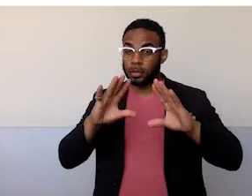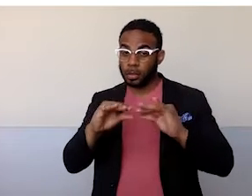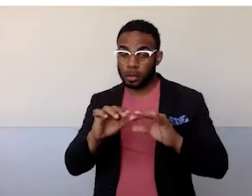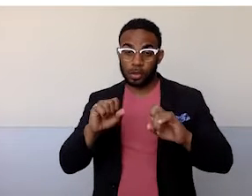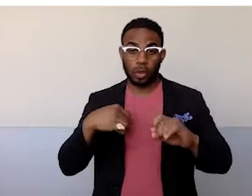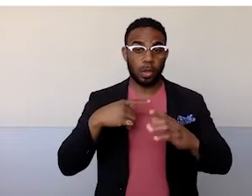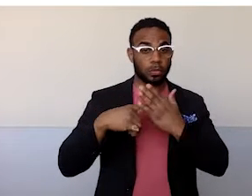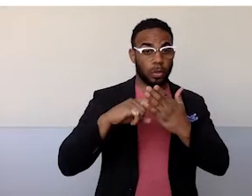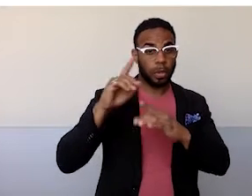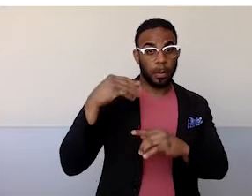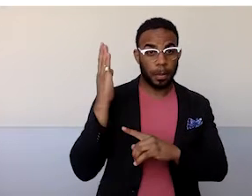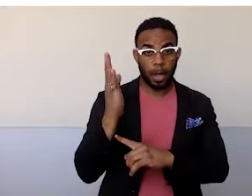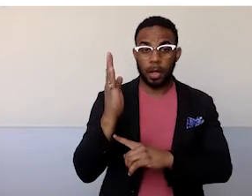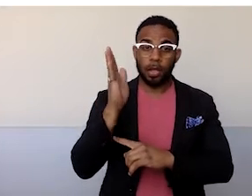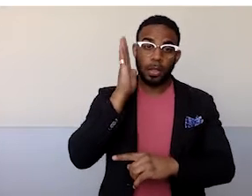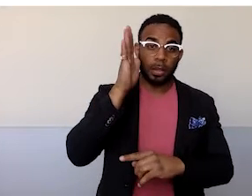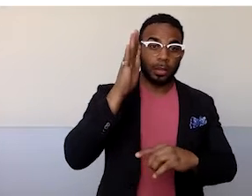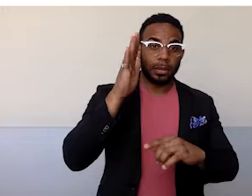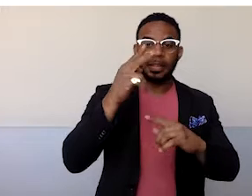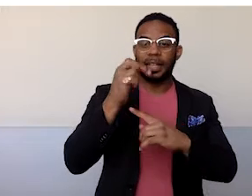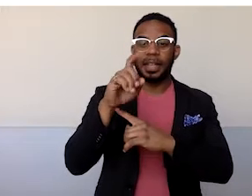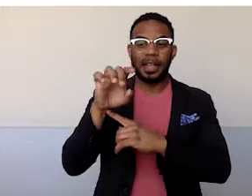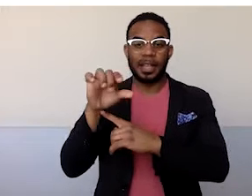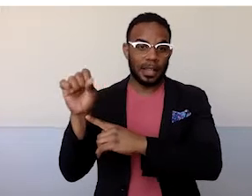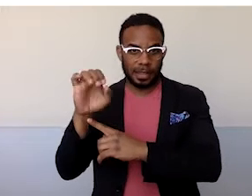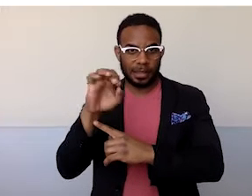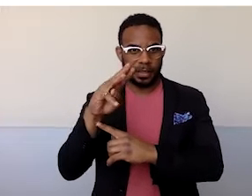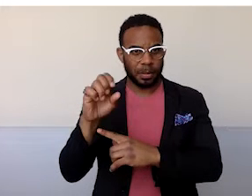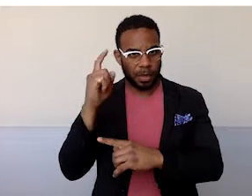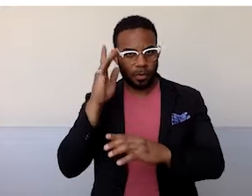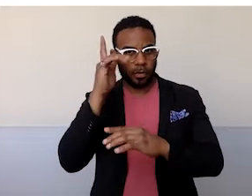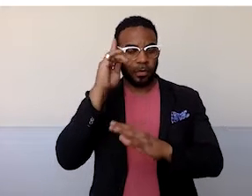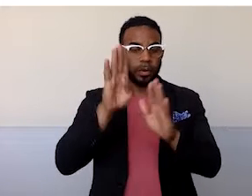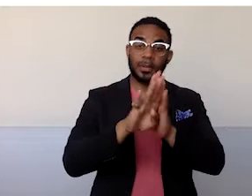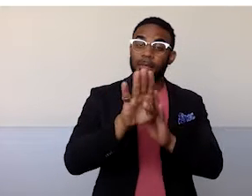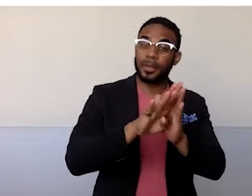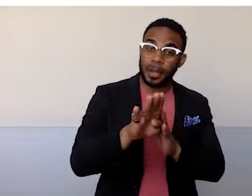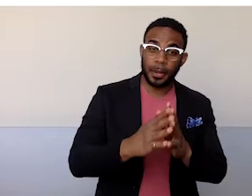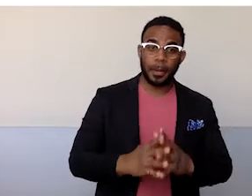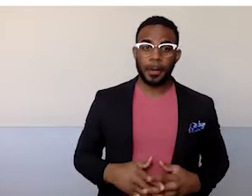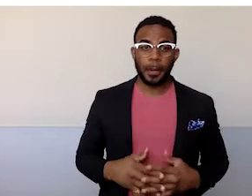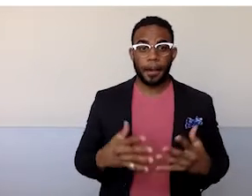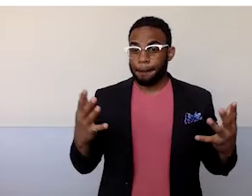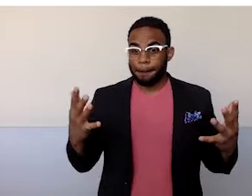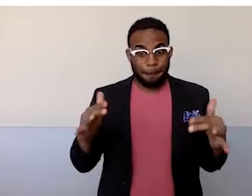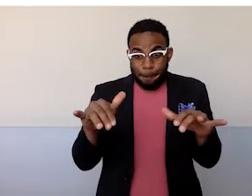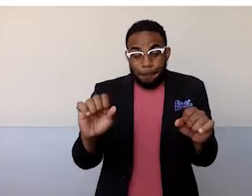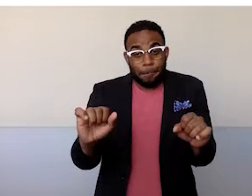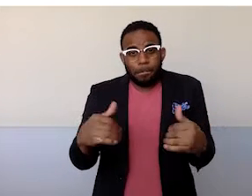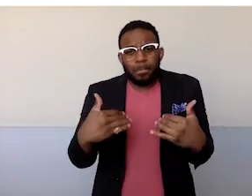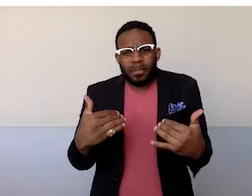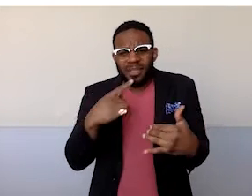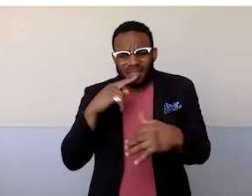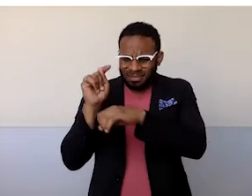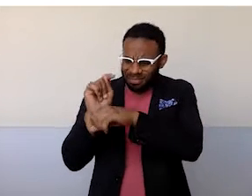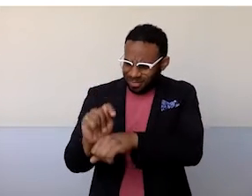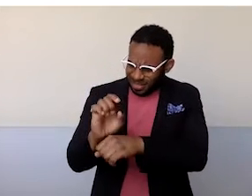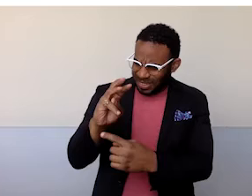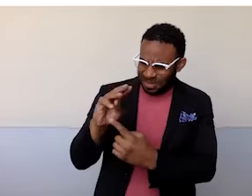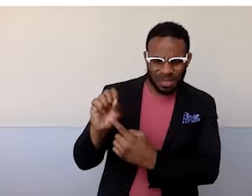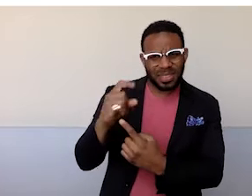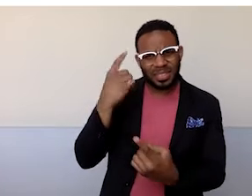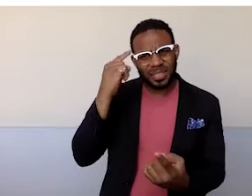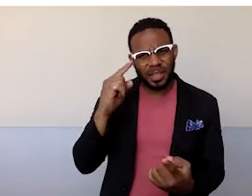about is Headless CMS the future of development? Um, so what is traditional